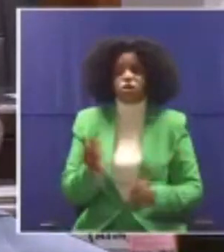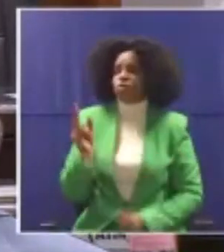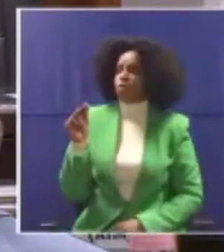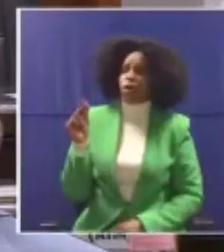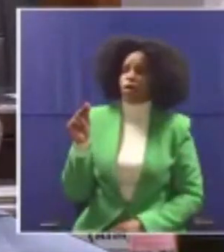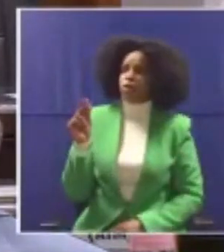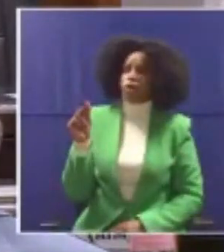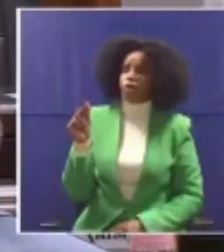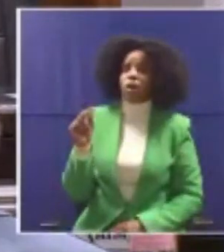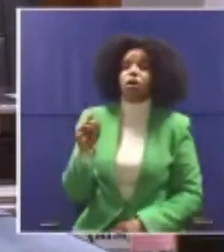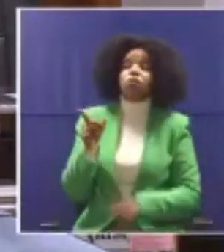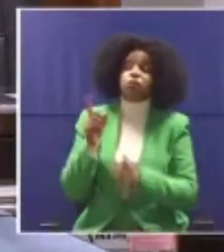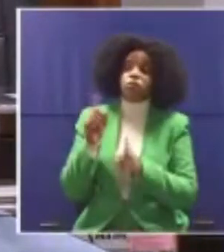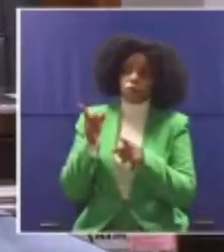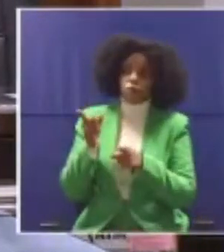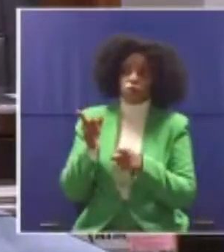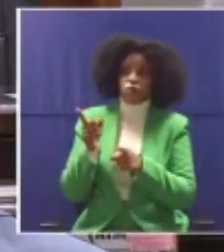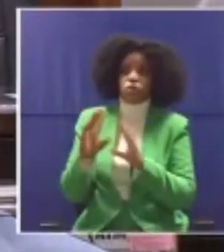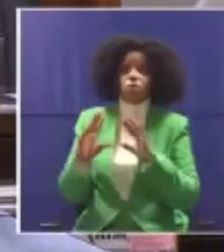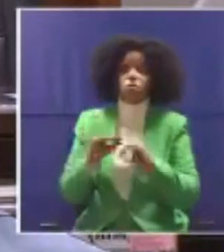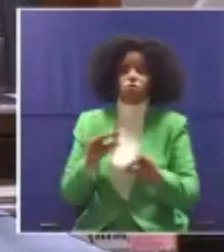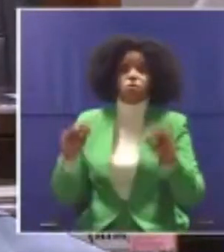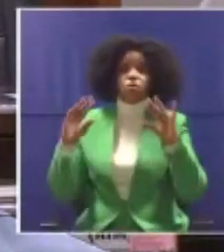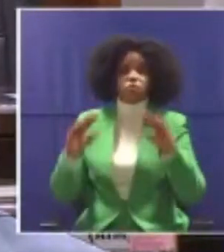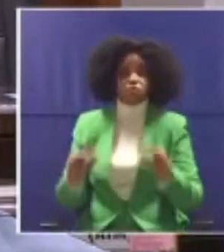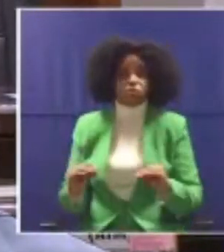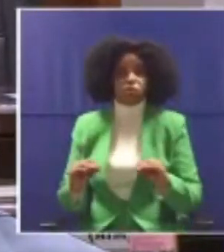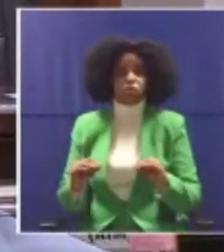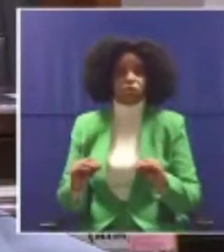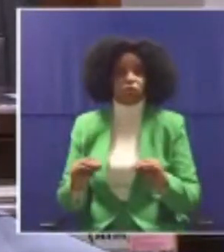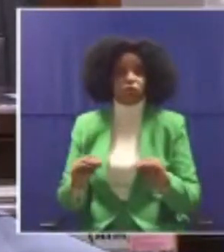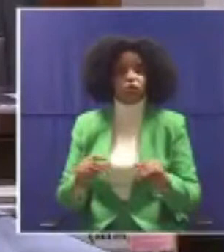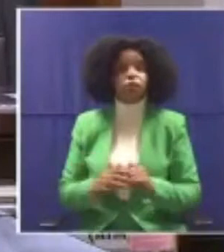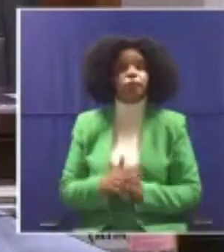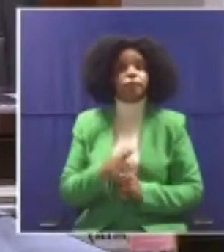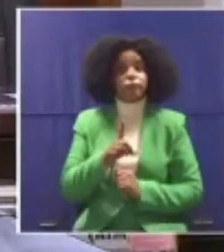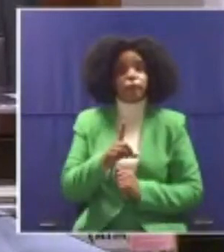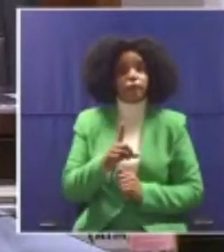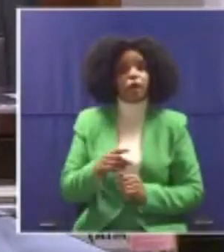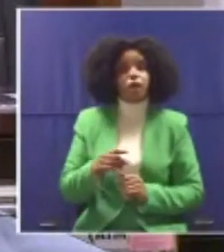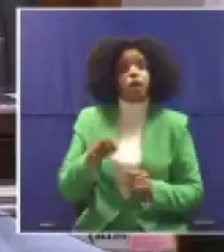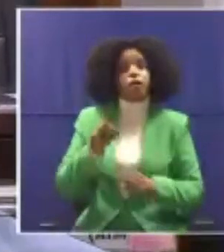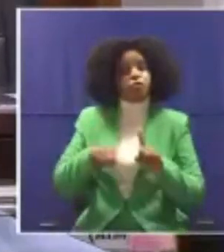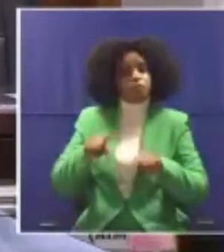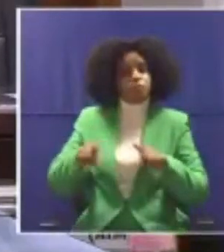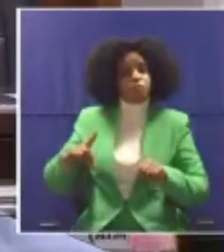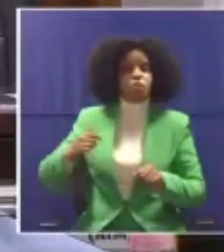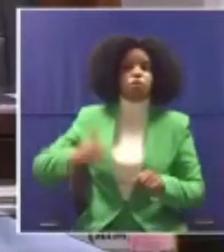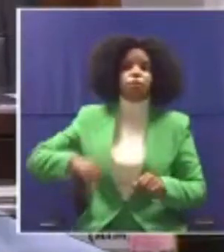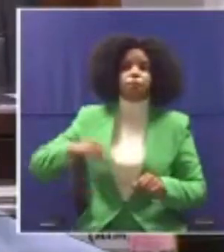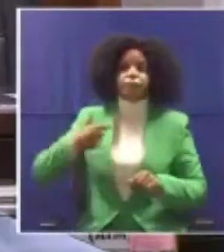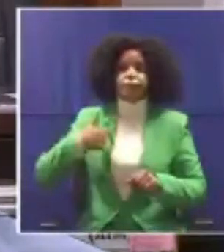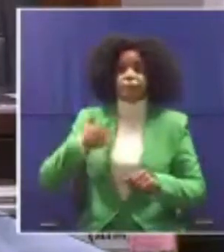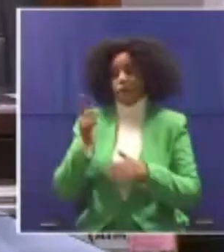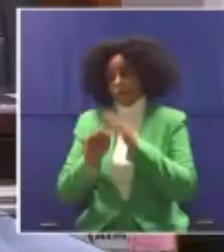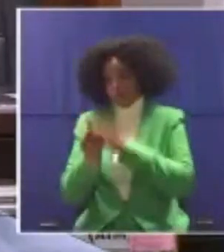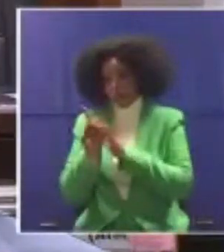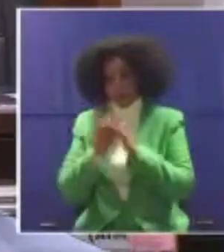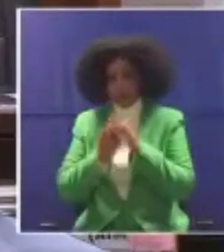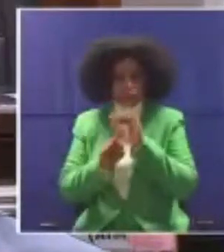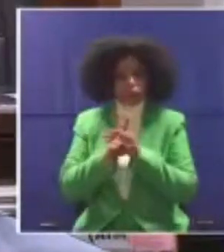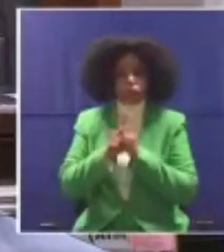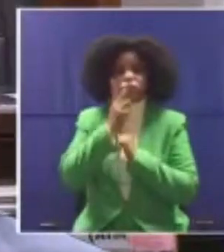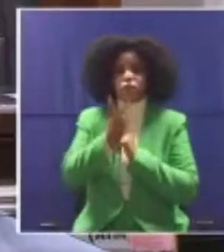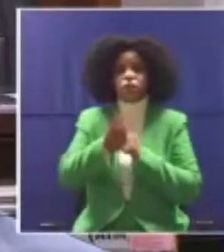are Order, in some of the honorable metros, members. in some of the metros, and there are very good reasons for that. You